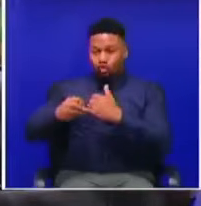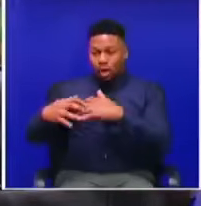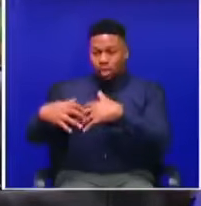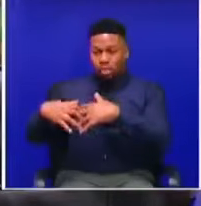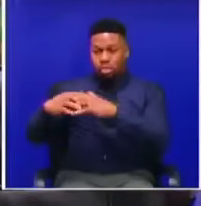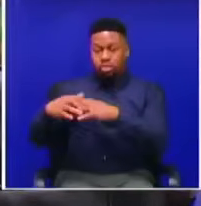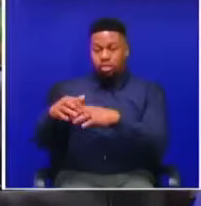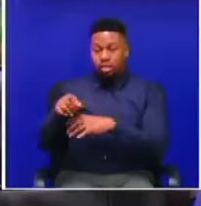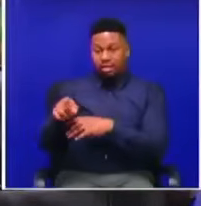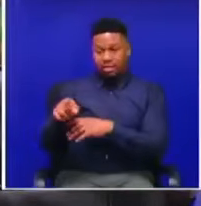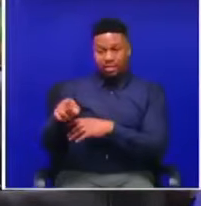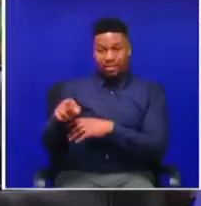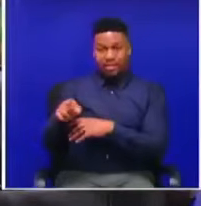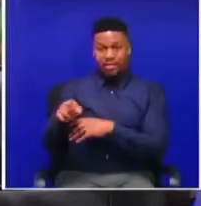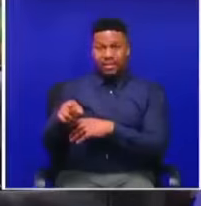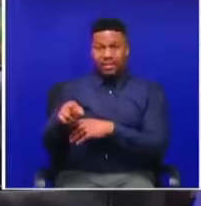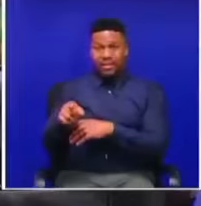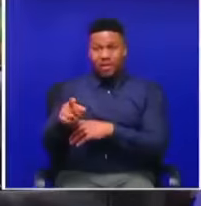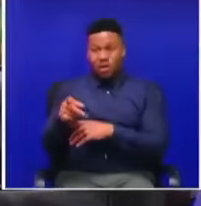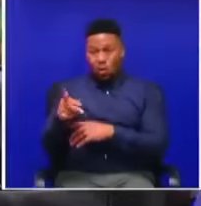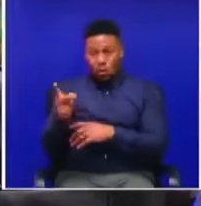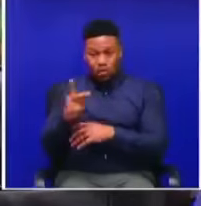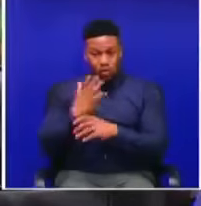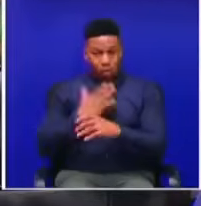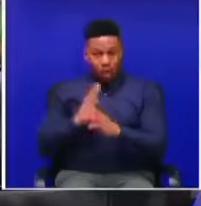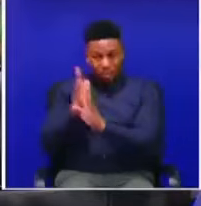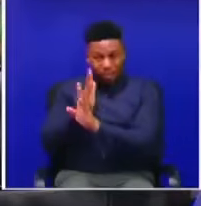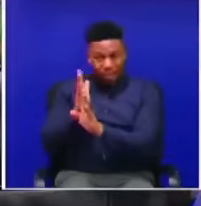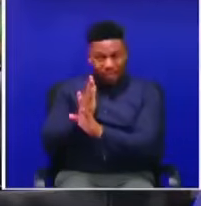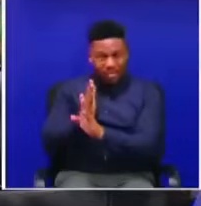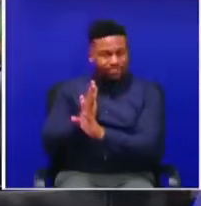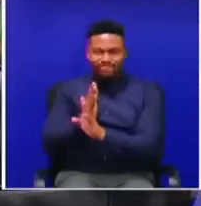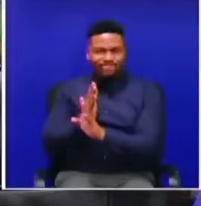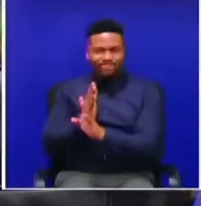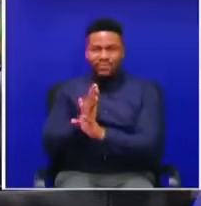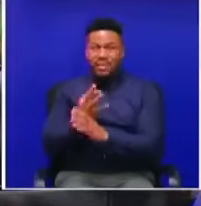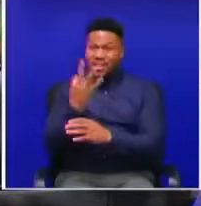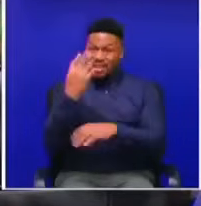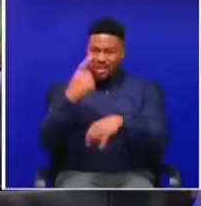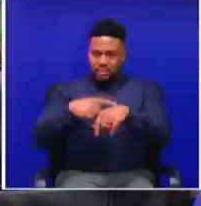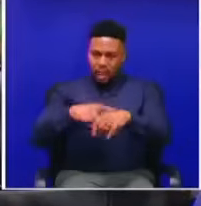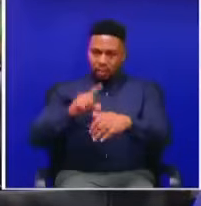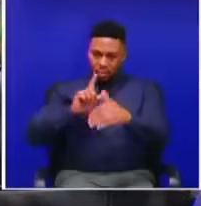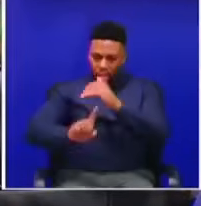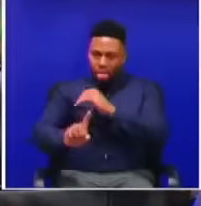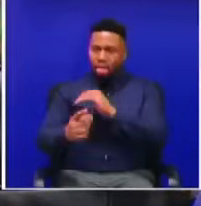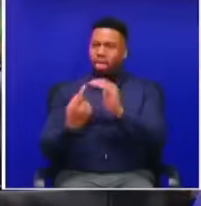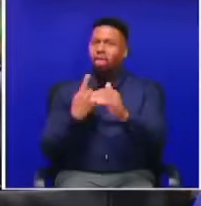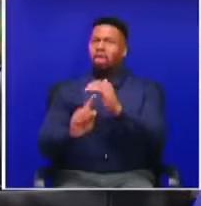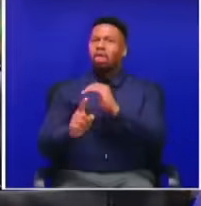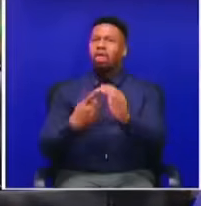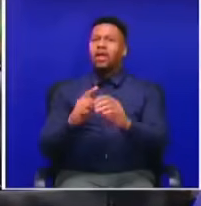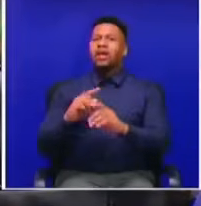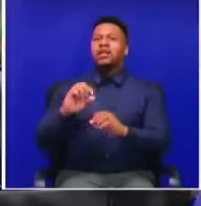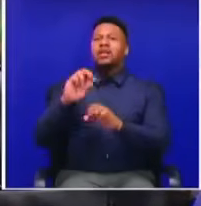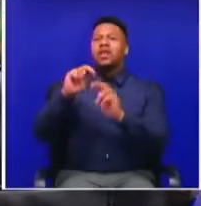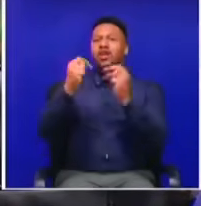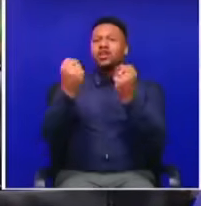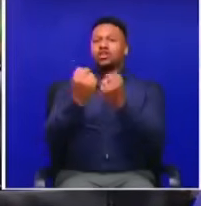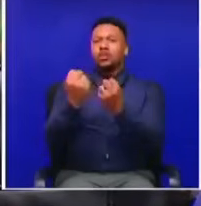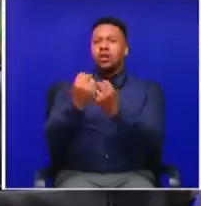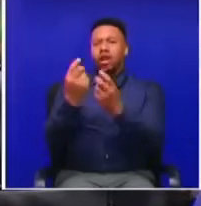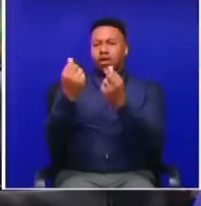privatize. It has gone 3 times to the National Treasury for help to capitalize. These requests were